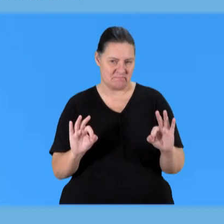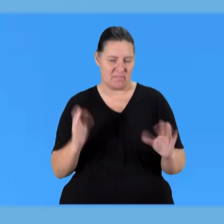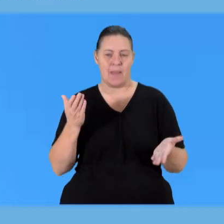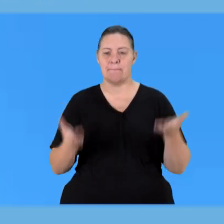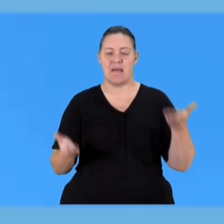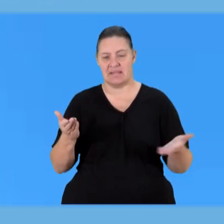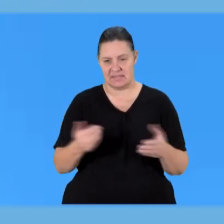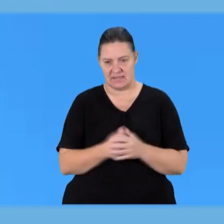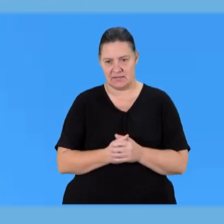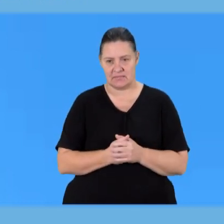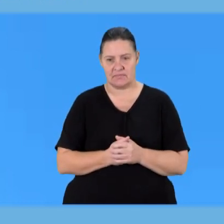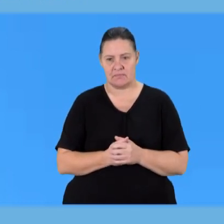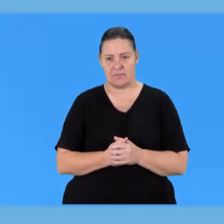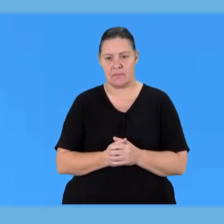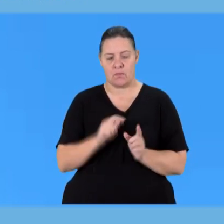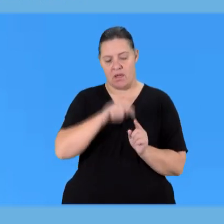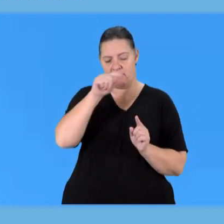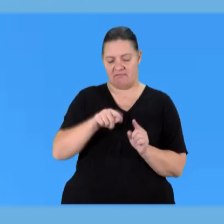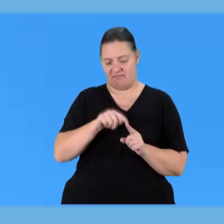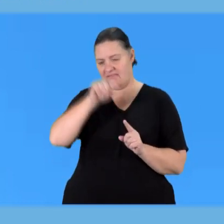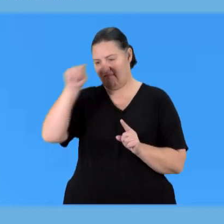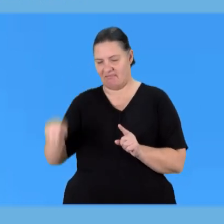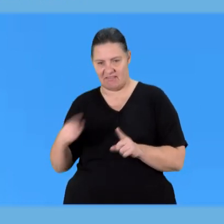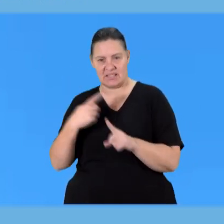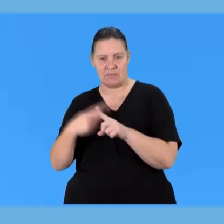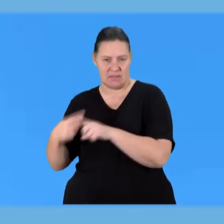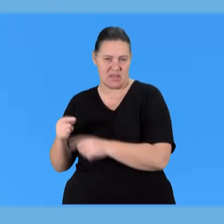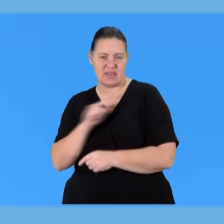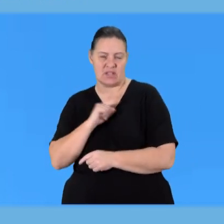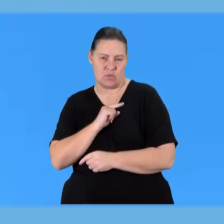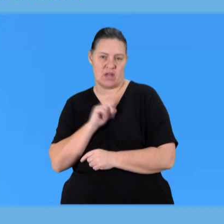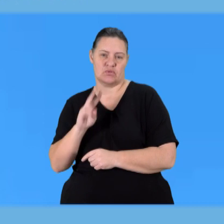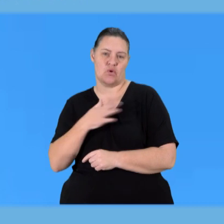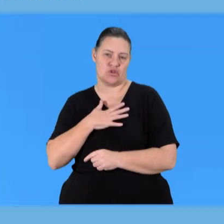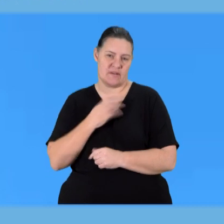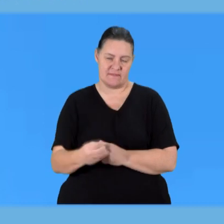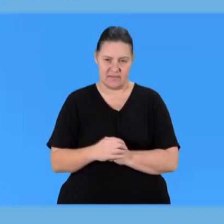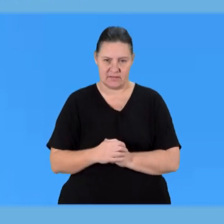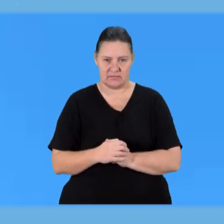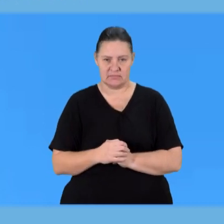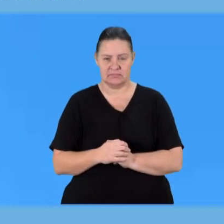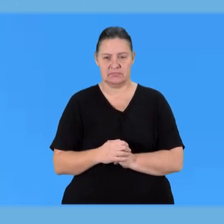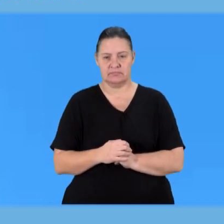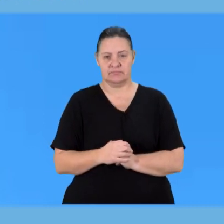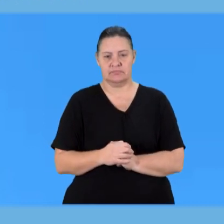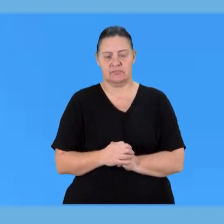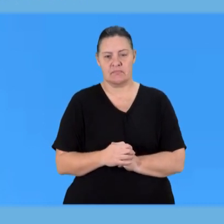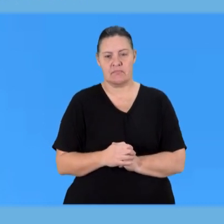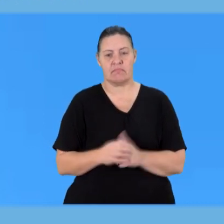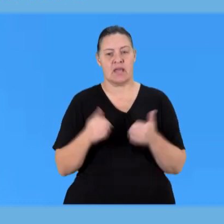then these 2 multiplies everything within this particular compound, so therefore we have 2 oxygen. So that is